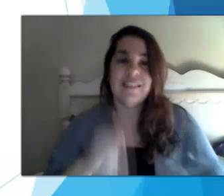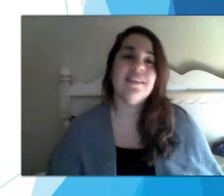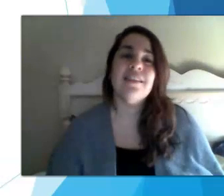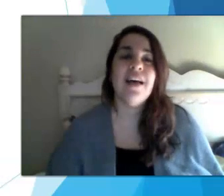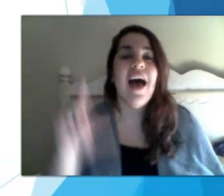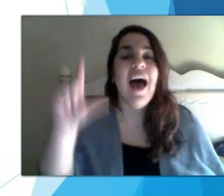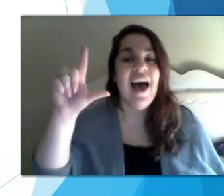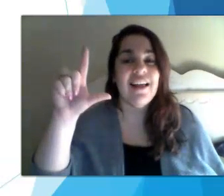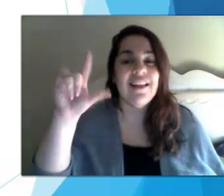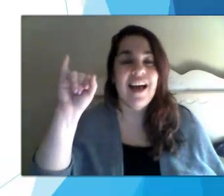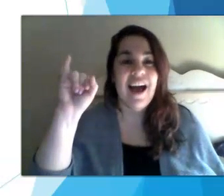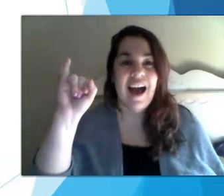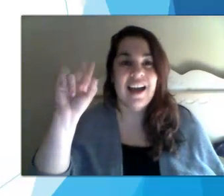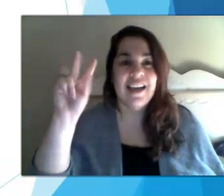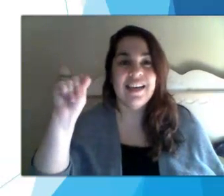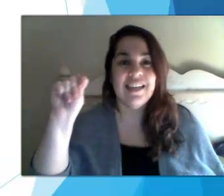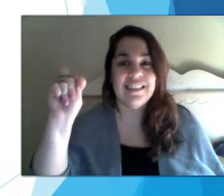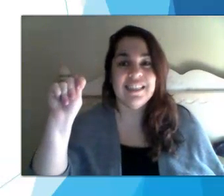Little.